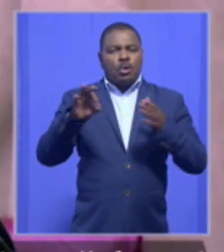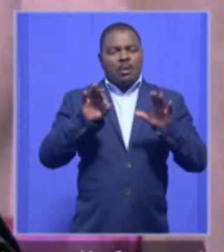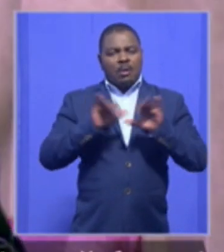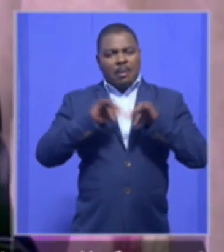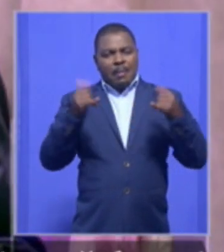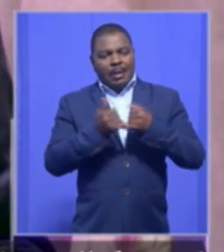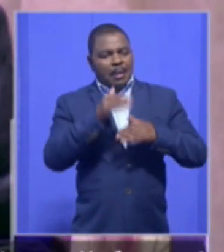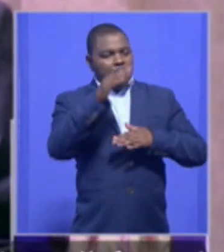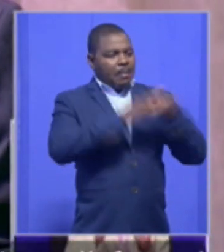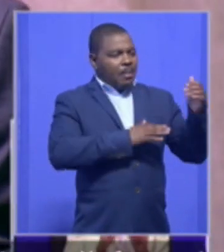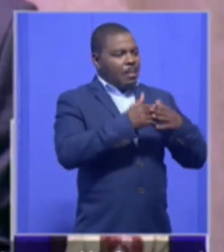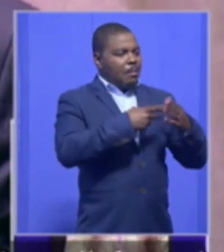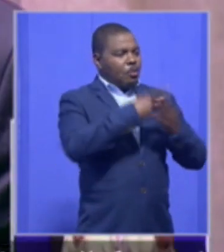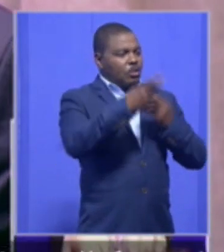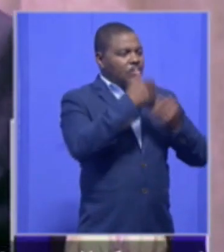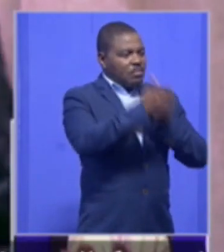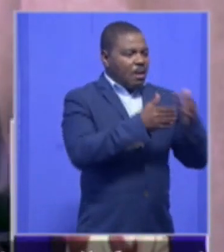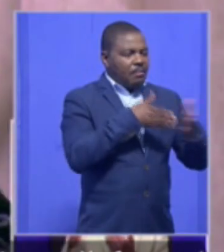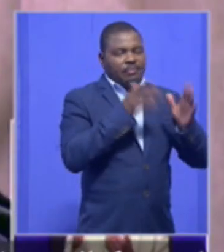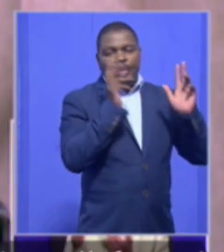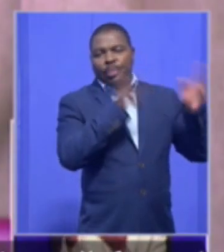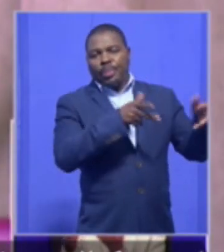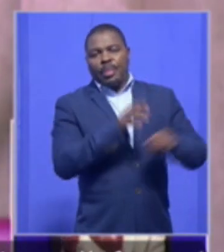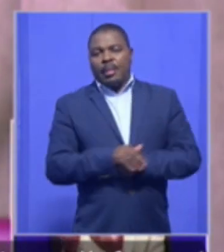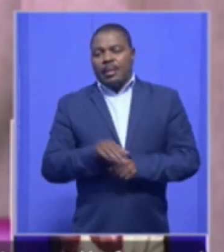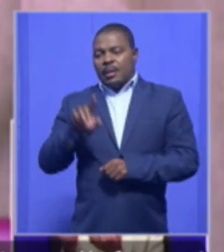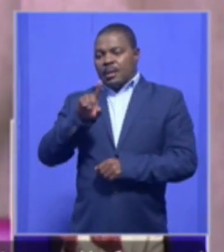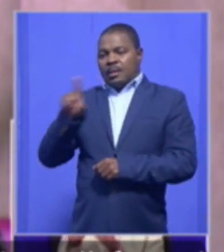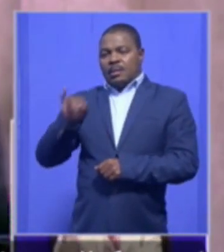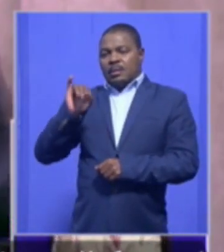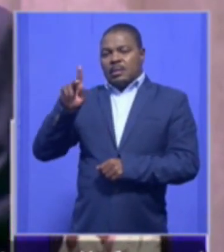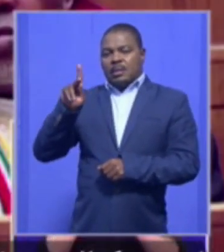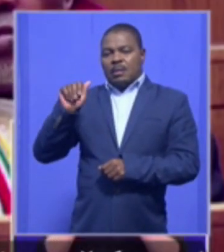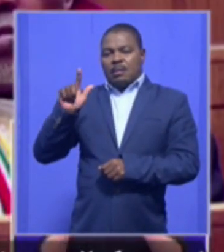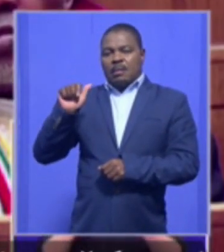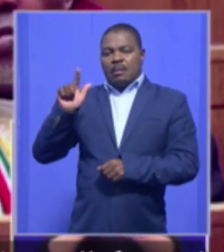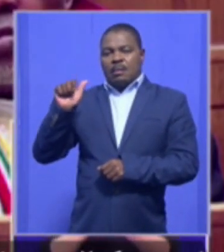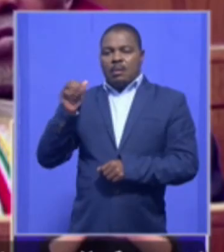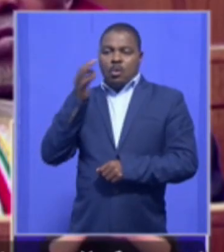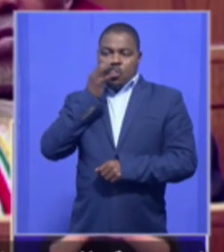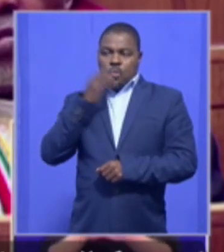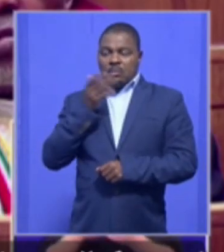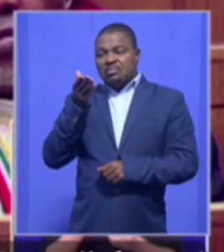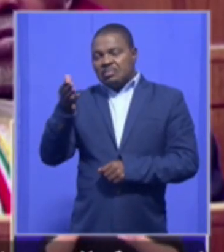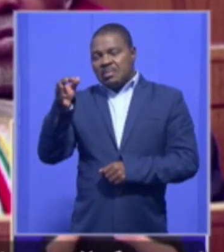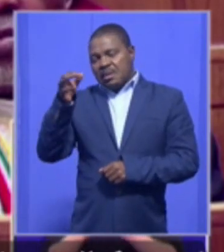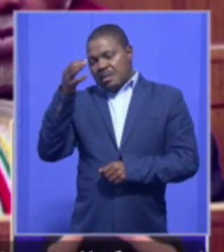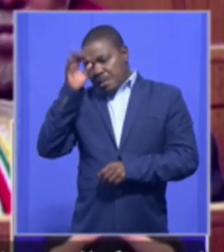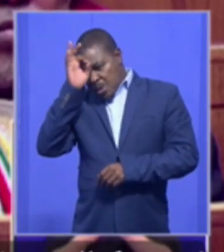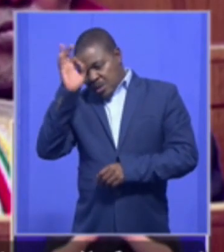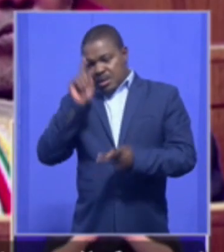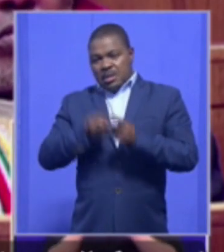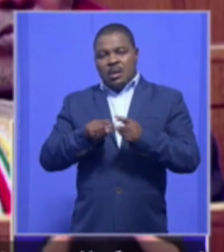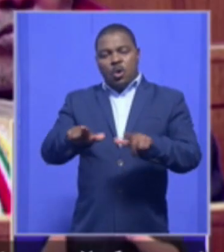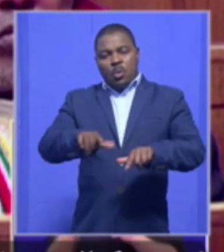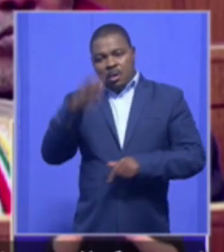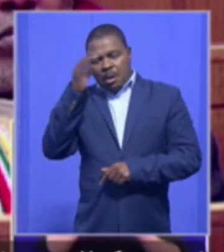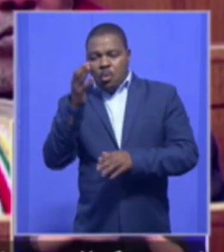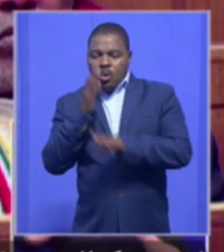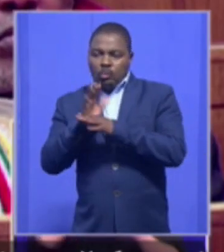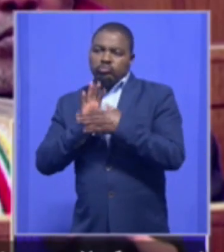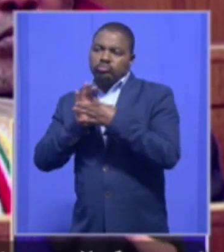tlogele. Zikalala o boditše baemedi gore ba šomišana le makala a molao le mebušo ya selegae go rarolola bothata jo le gore